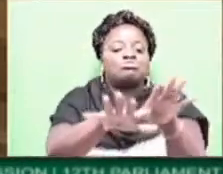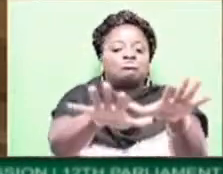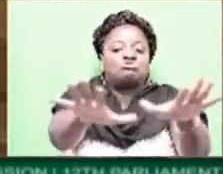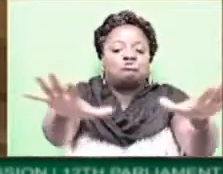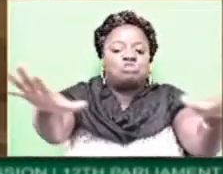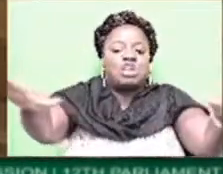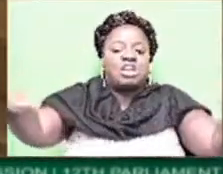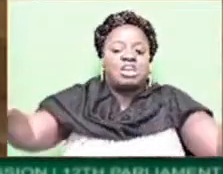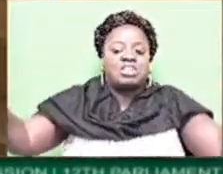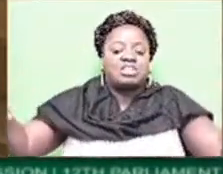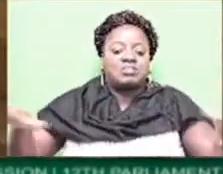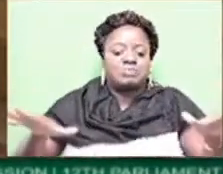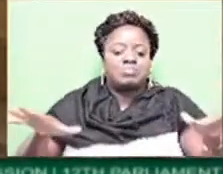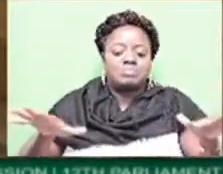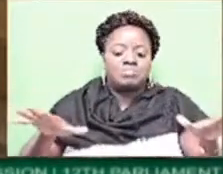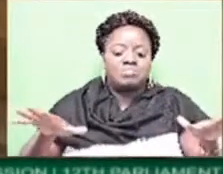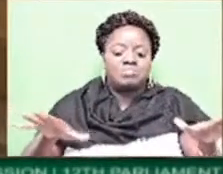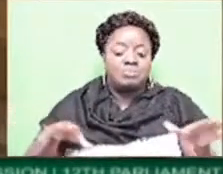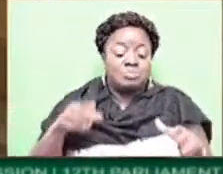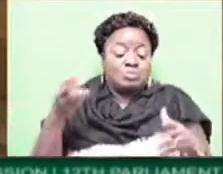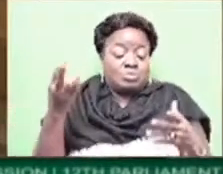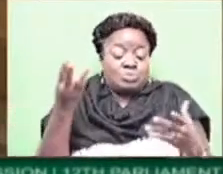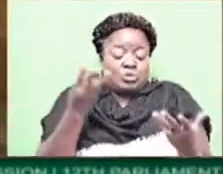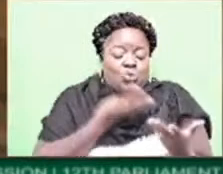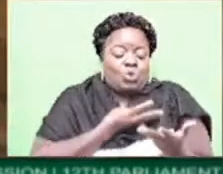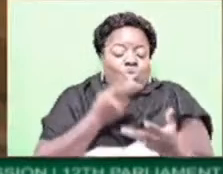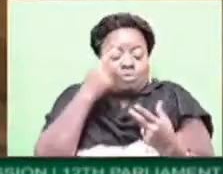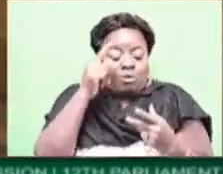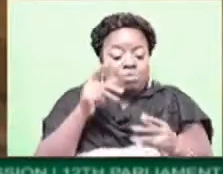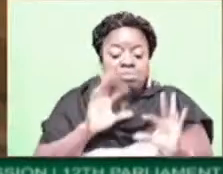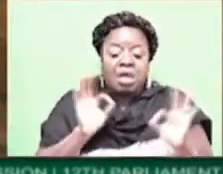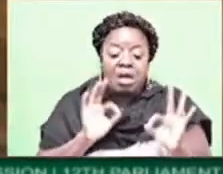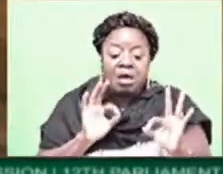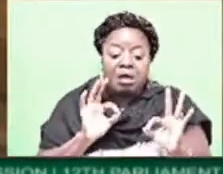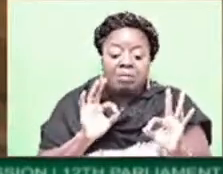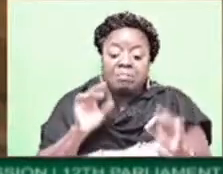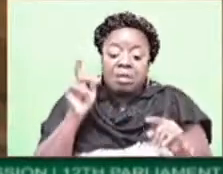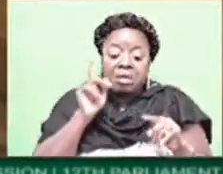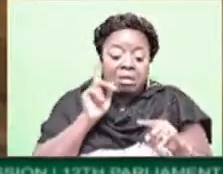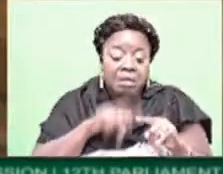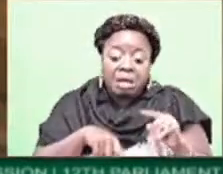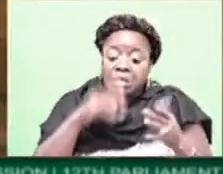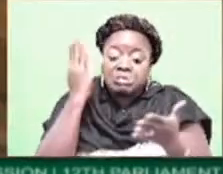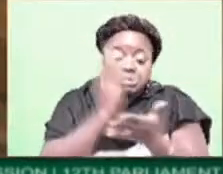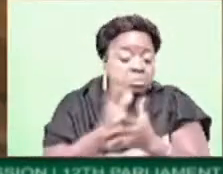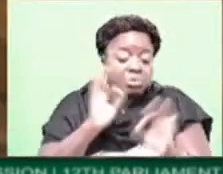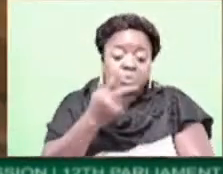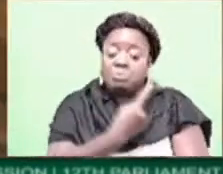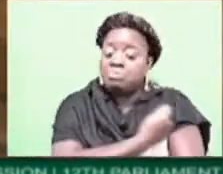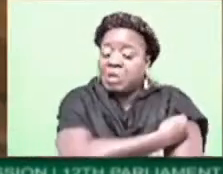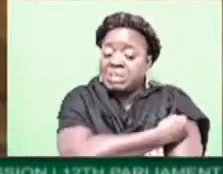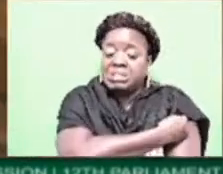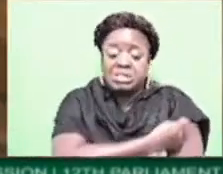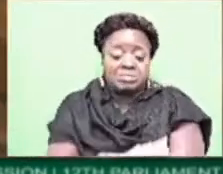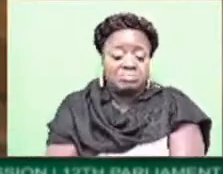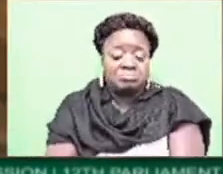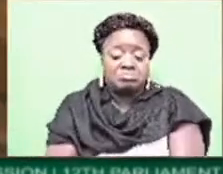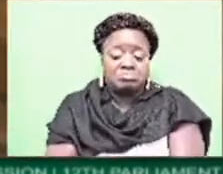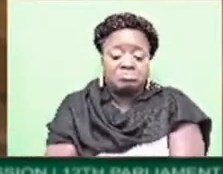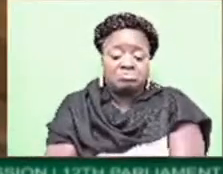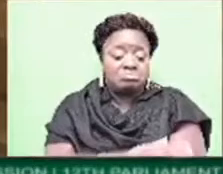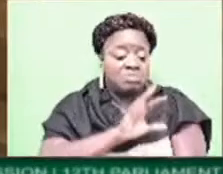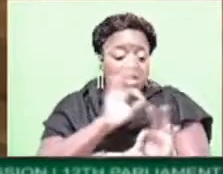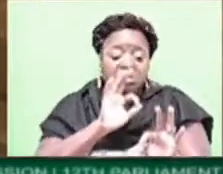are in this for the long haul. There is no magic bullet, there is no vaccine, there is no standardized